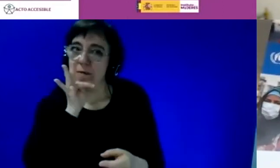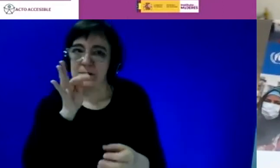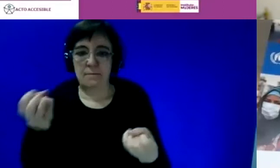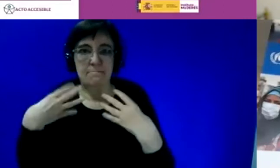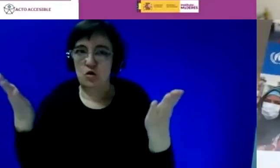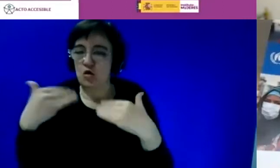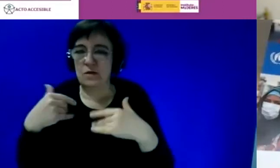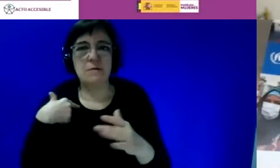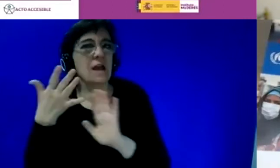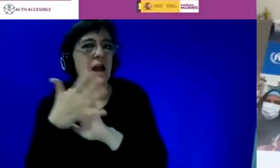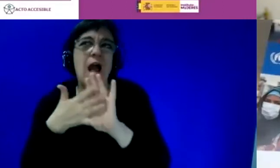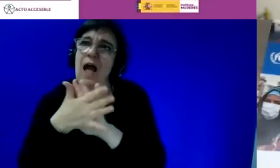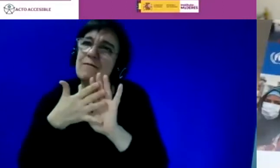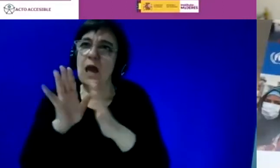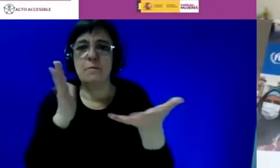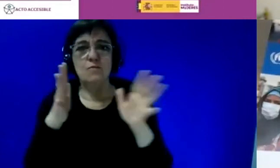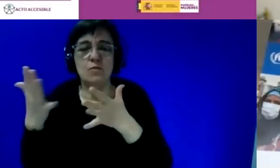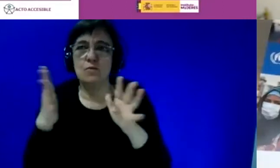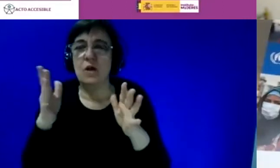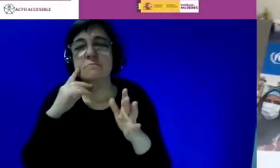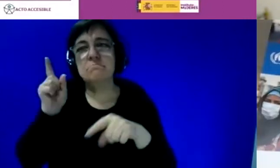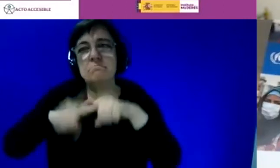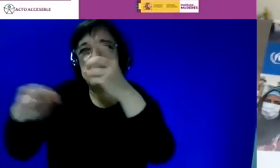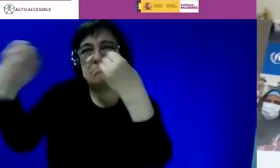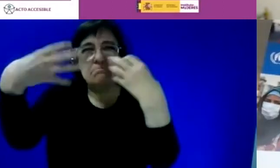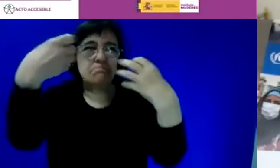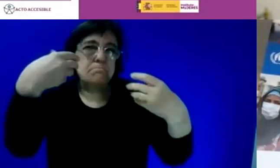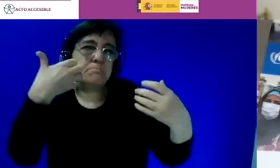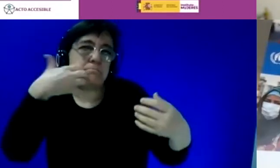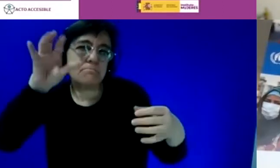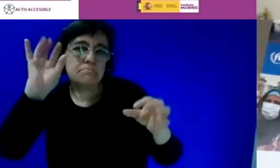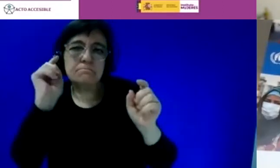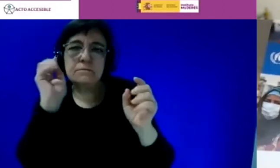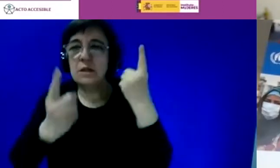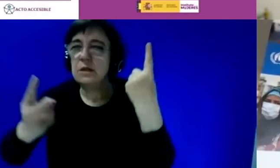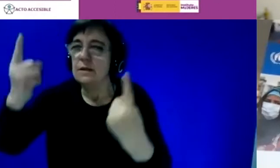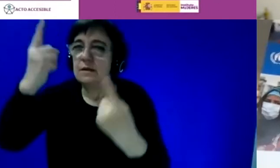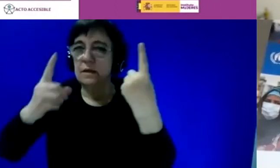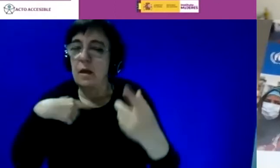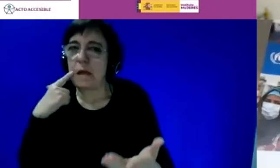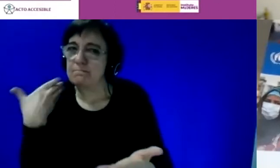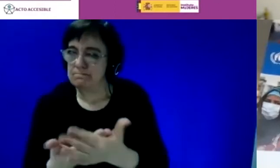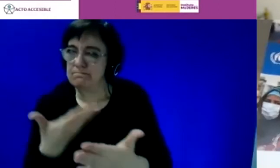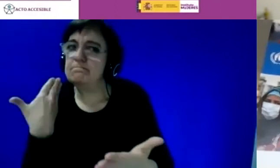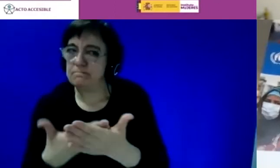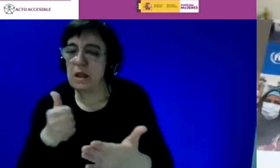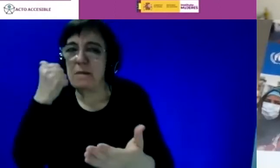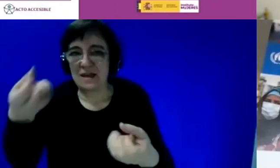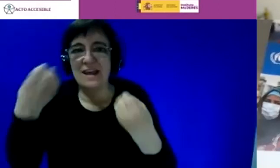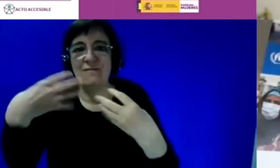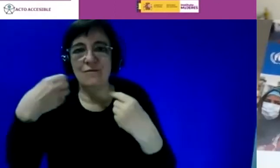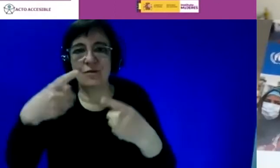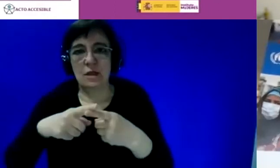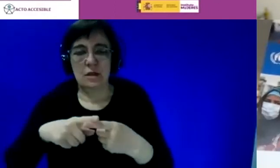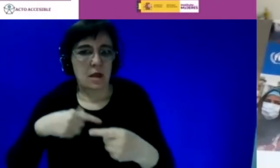anecdotally, but we have increasing evidence and reports of predators effectively waiting around the borders